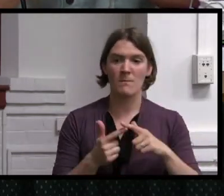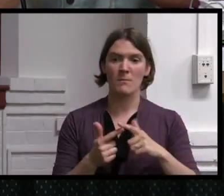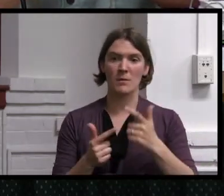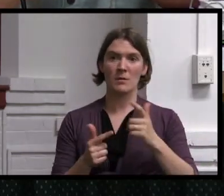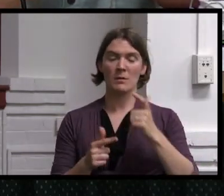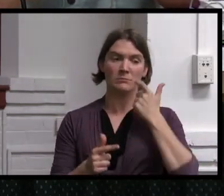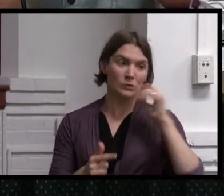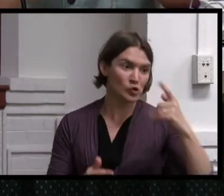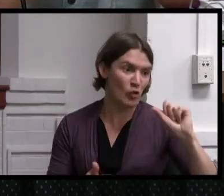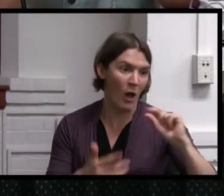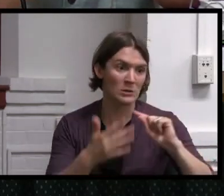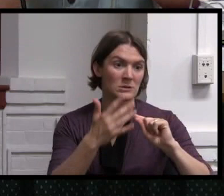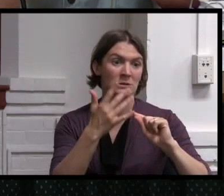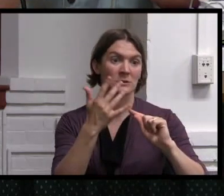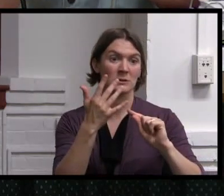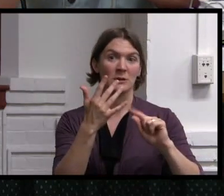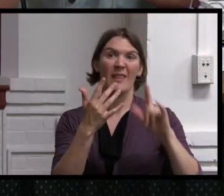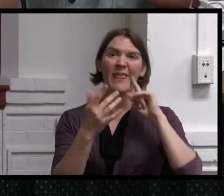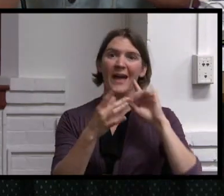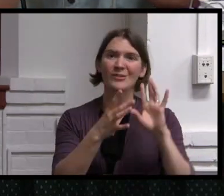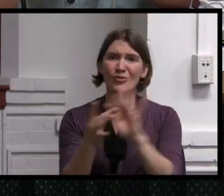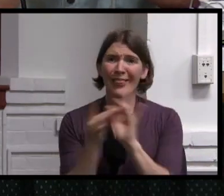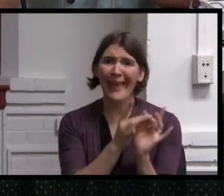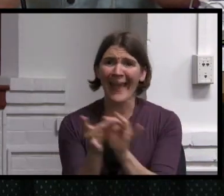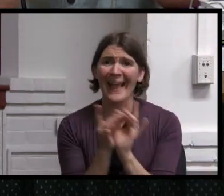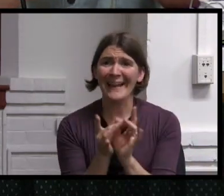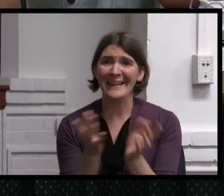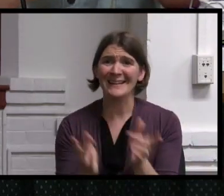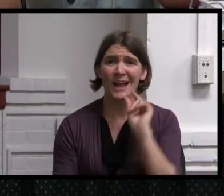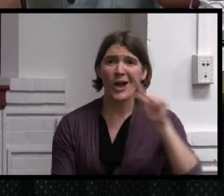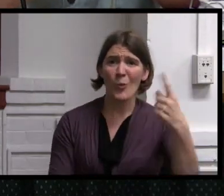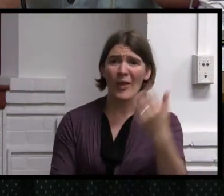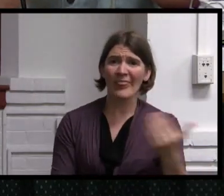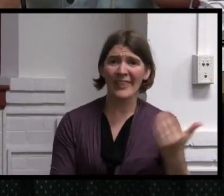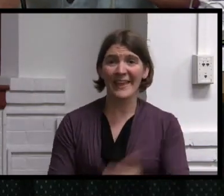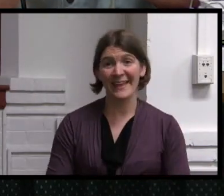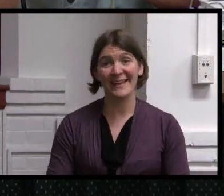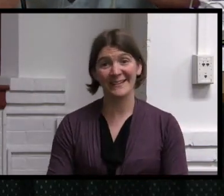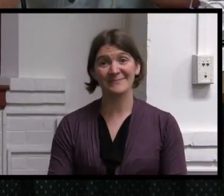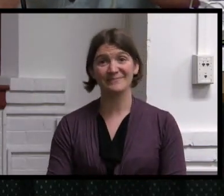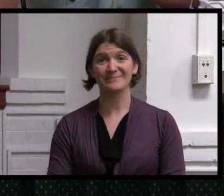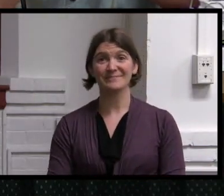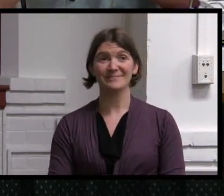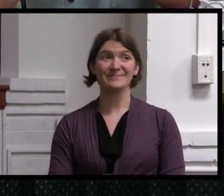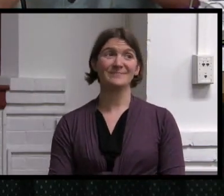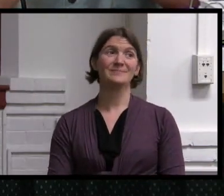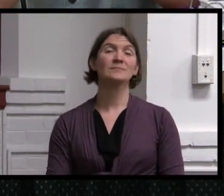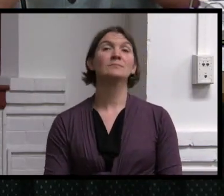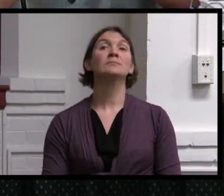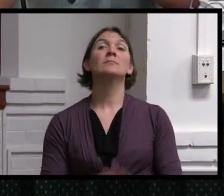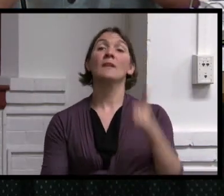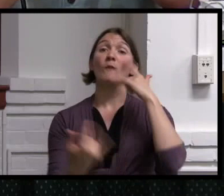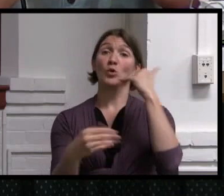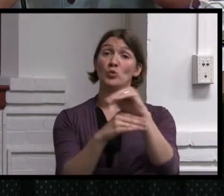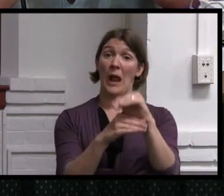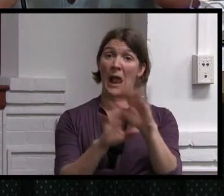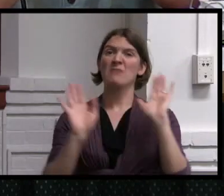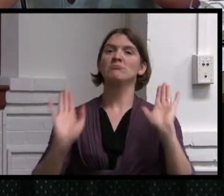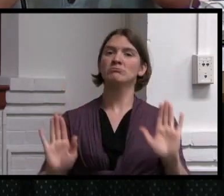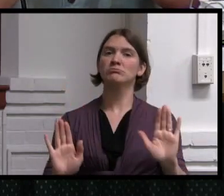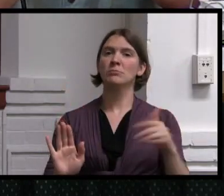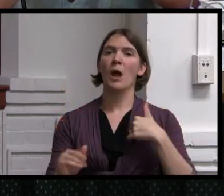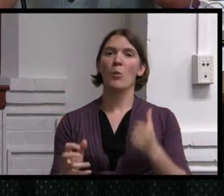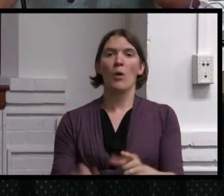all topics, as I said, that feed into this problem. So tonight we're kind of just looking for